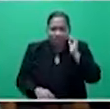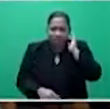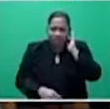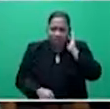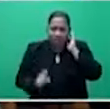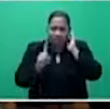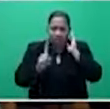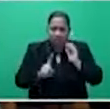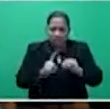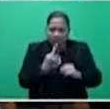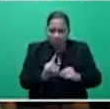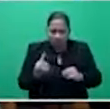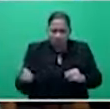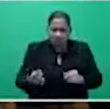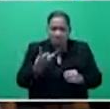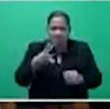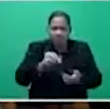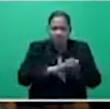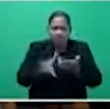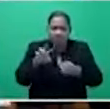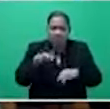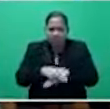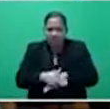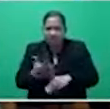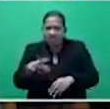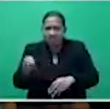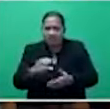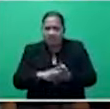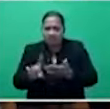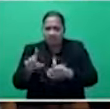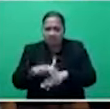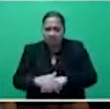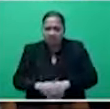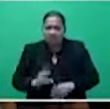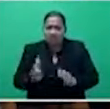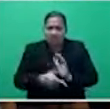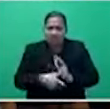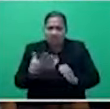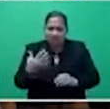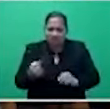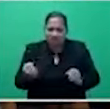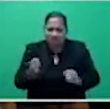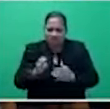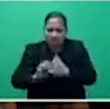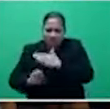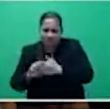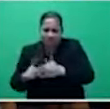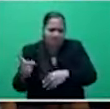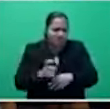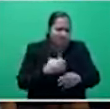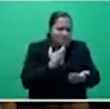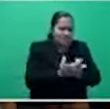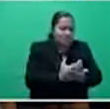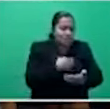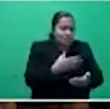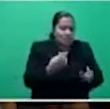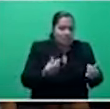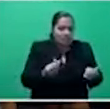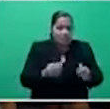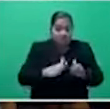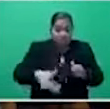$30 a month, $50 a month, or sometimes when there's a mangiti, they are going to come and demand more money. That's all stopped now, because we